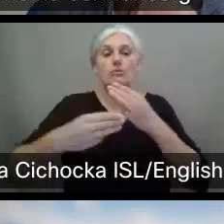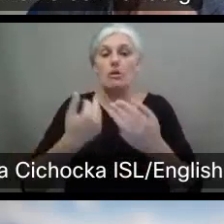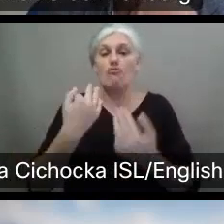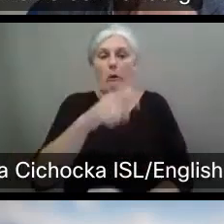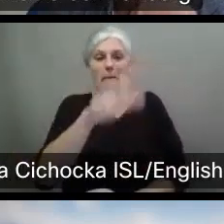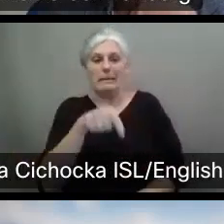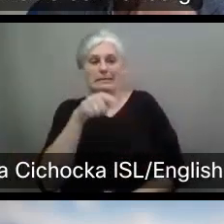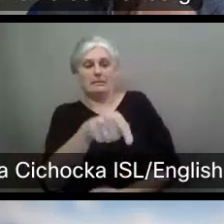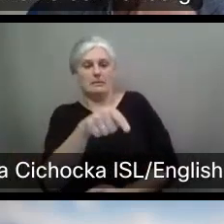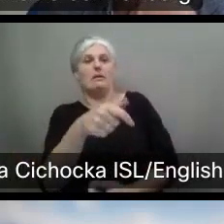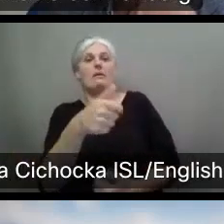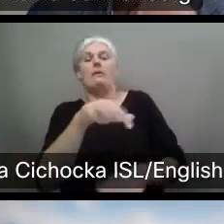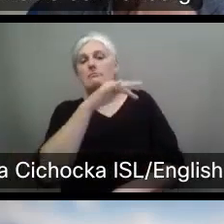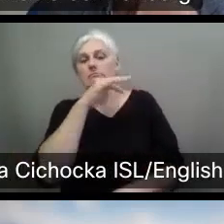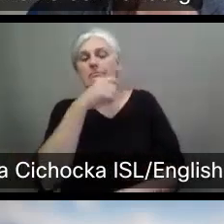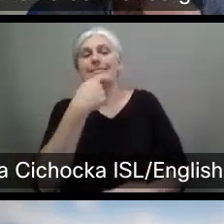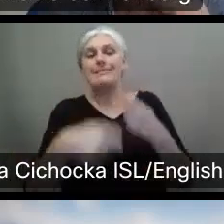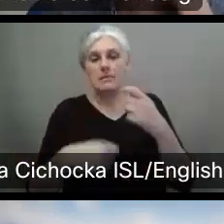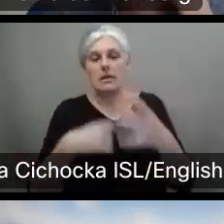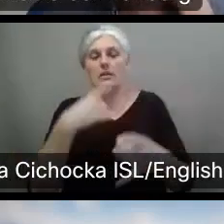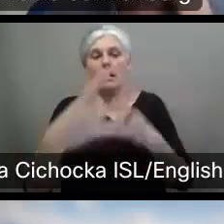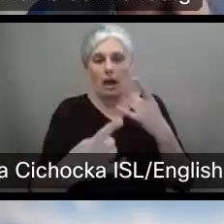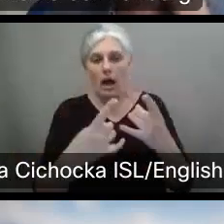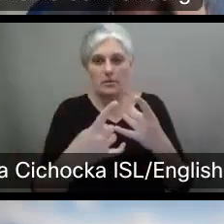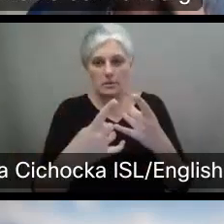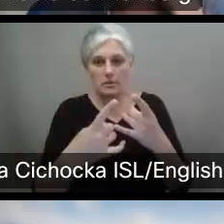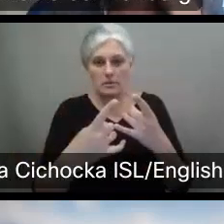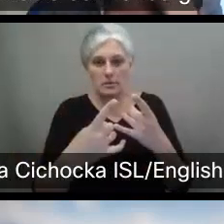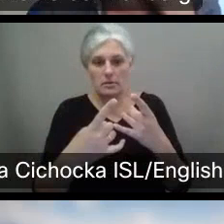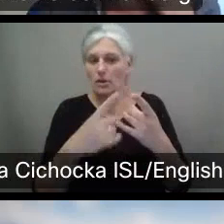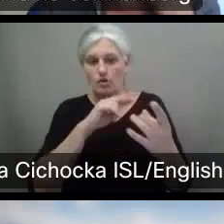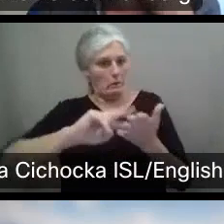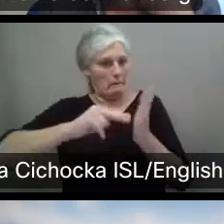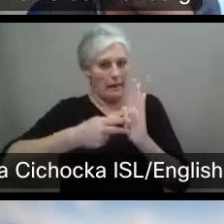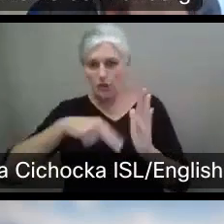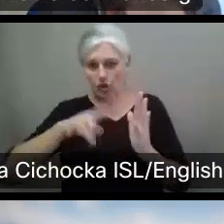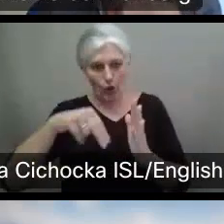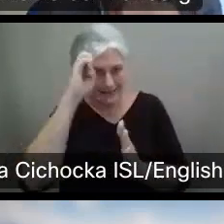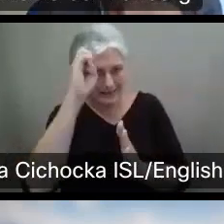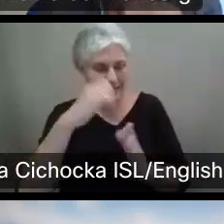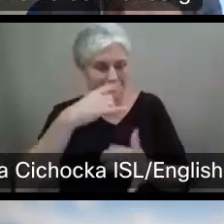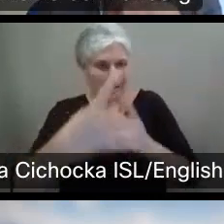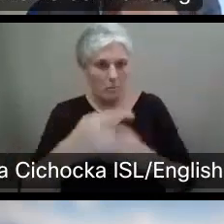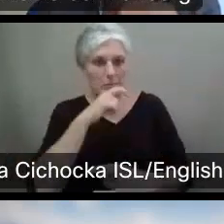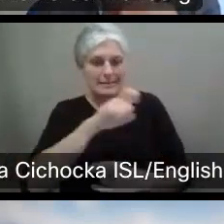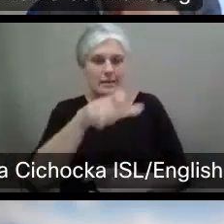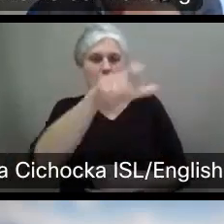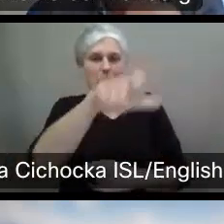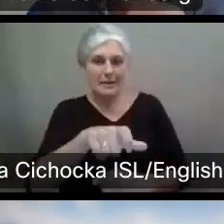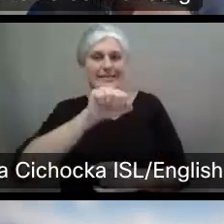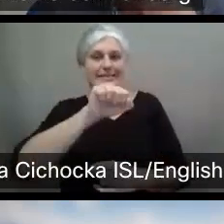patient. It resulted in an unintended and unanticipated death and was not attributable to the patient's underlying